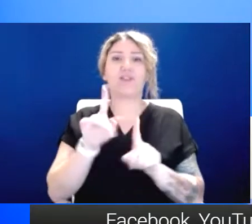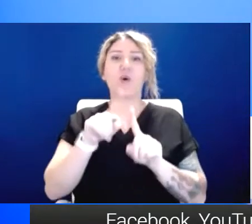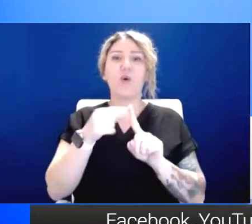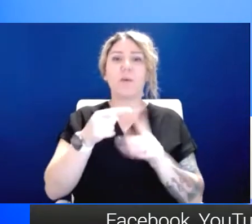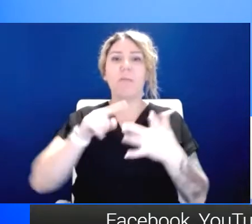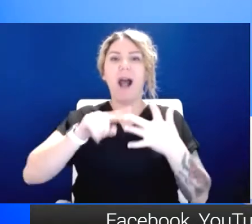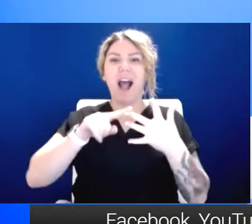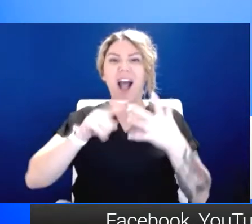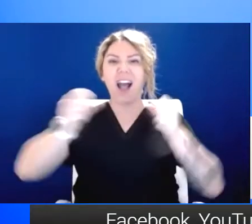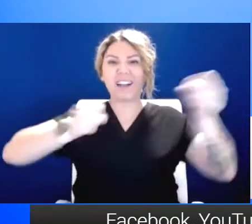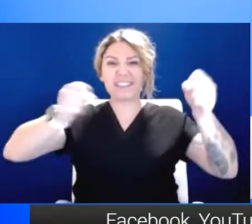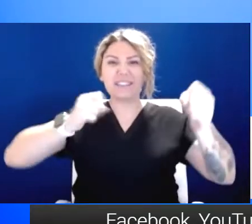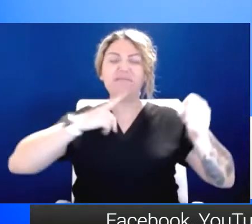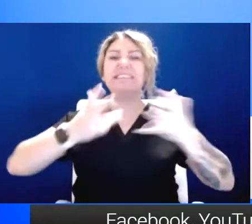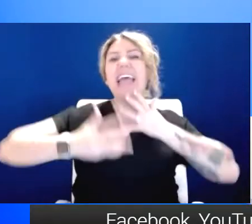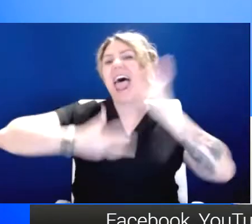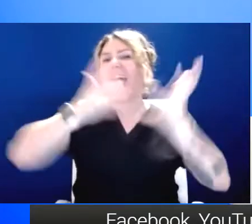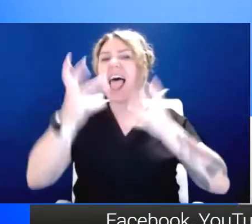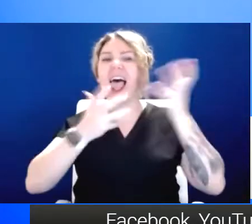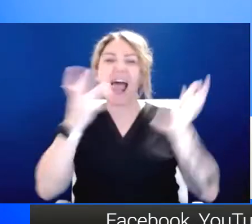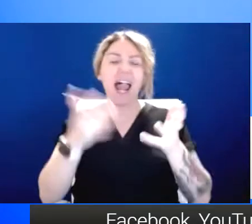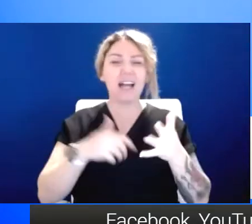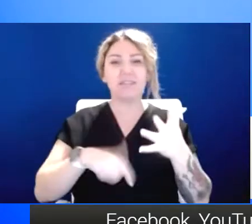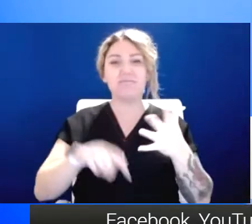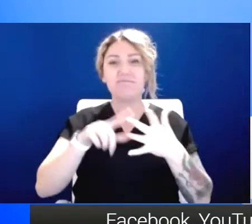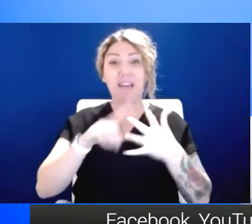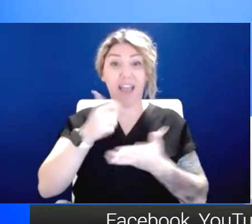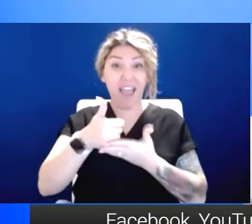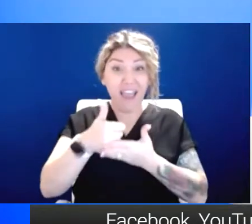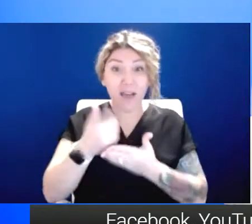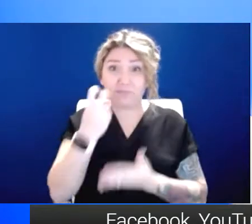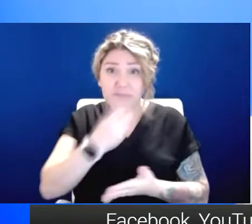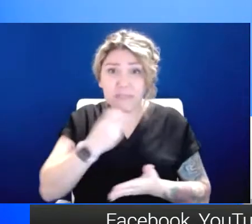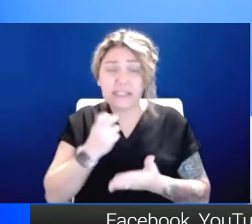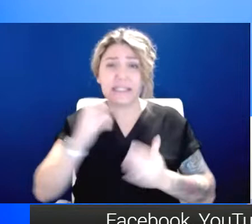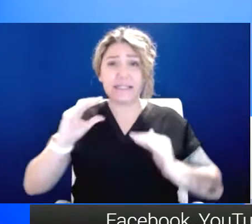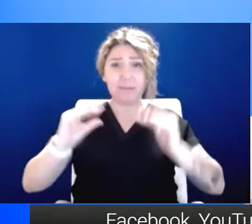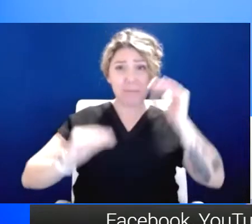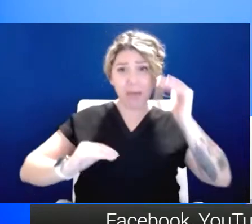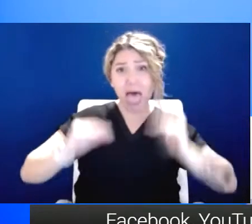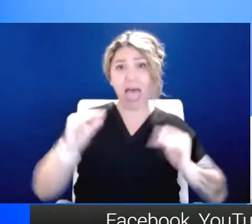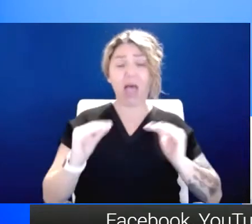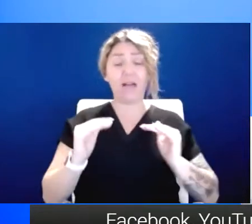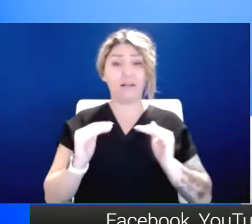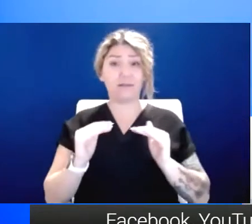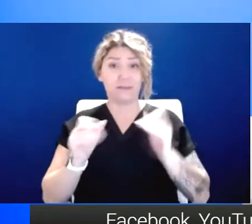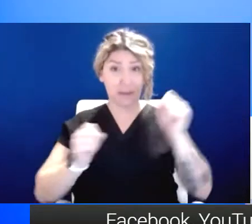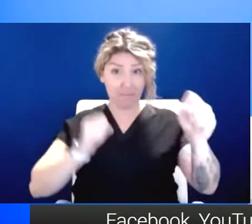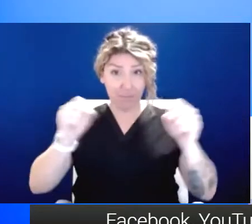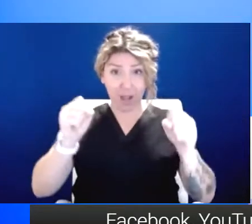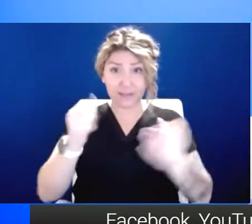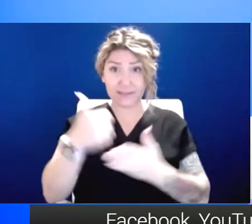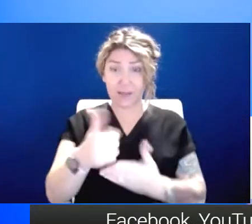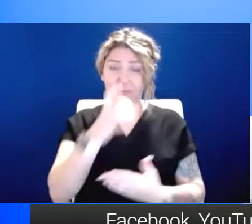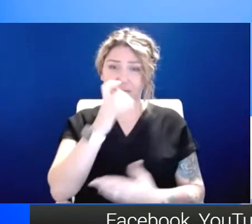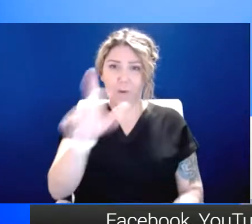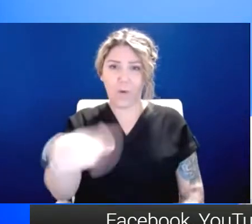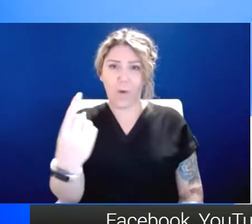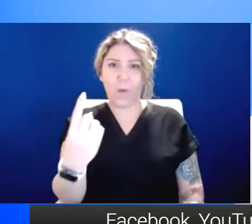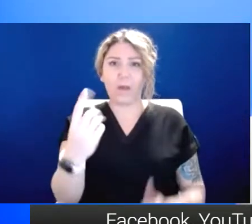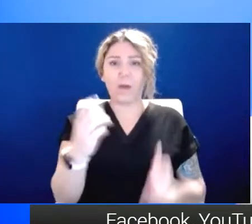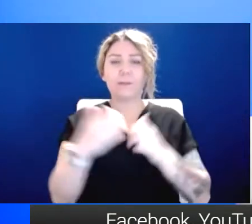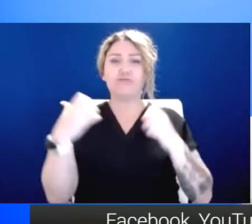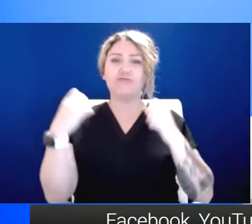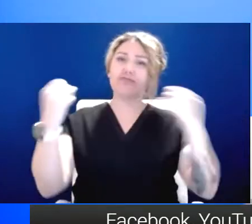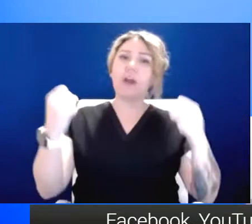and that helps with their speech. It helps with their balance. So boxing is one thing which helps not only with strengthening, but